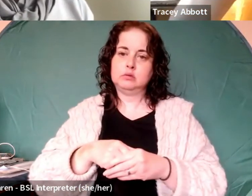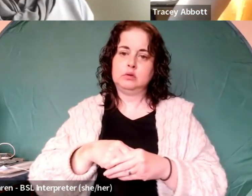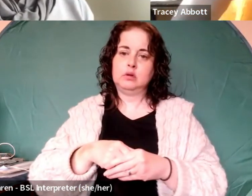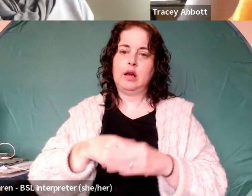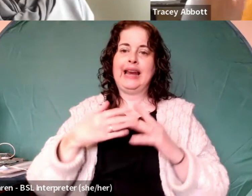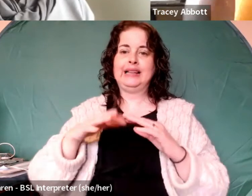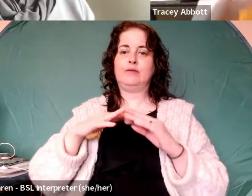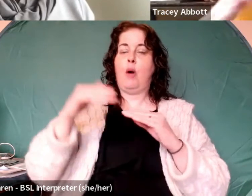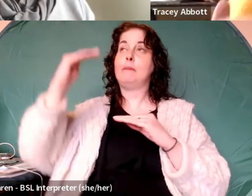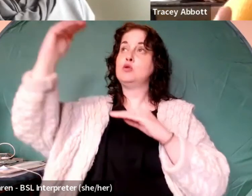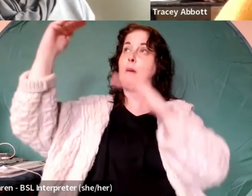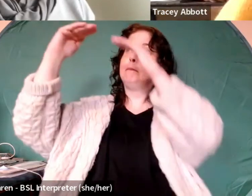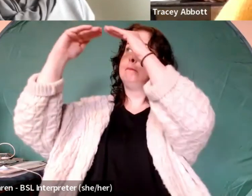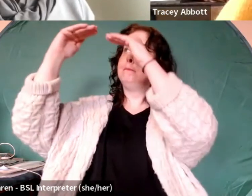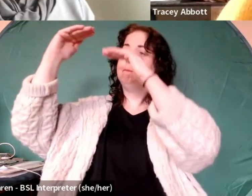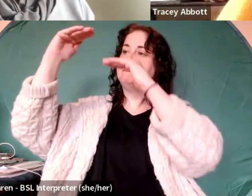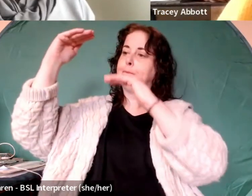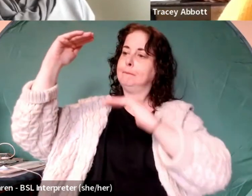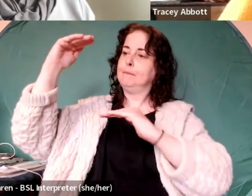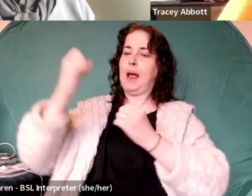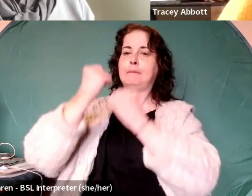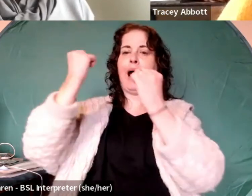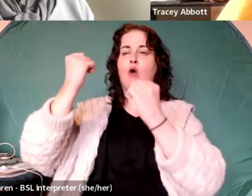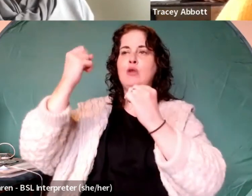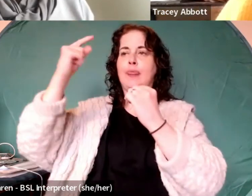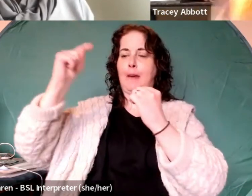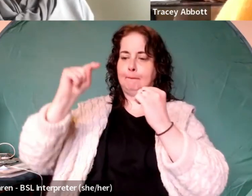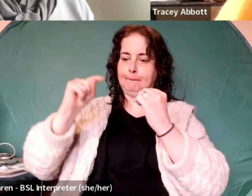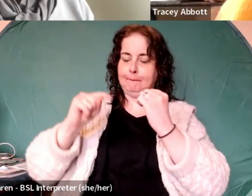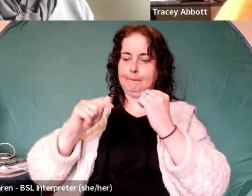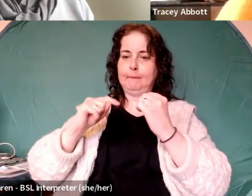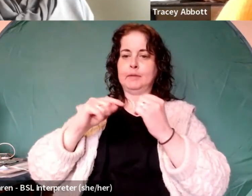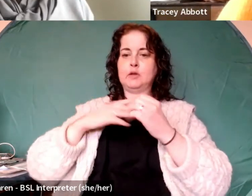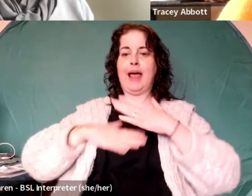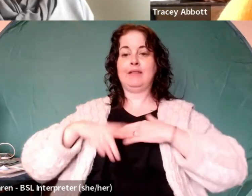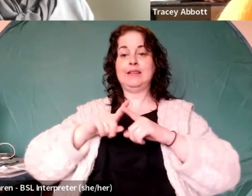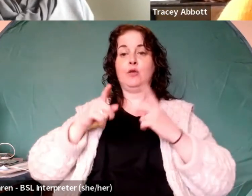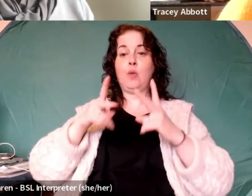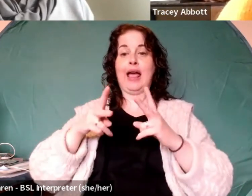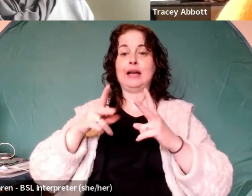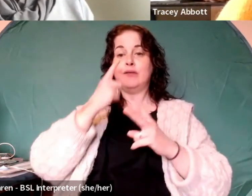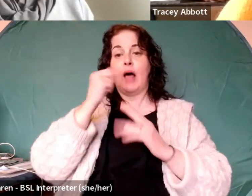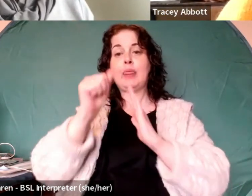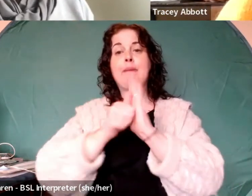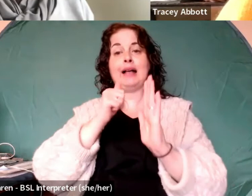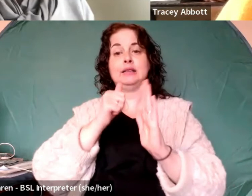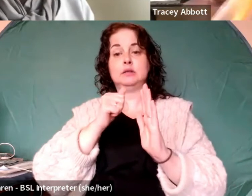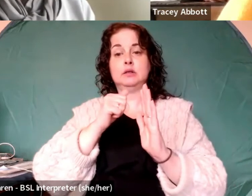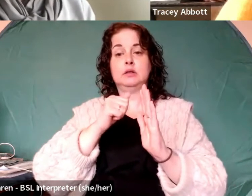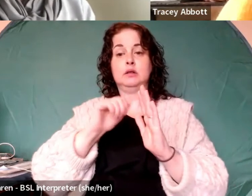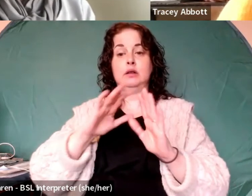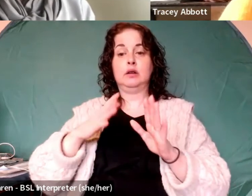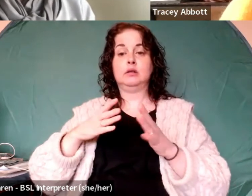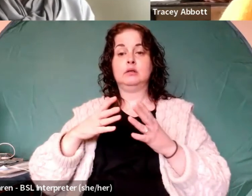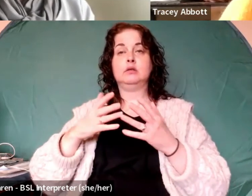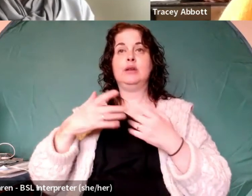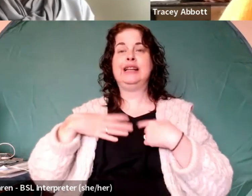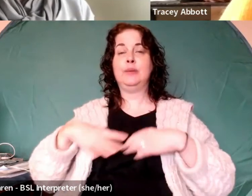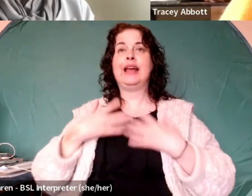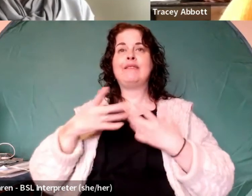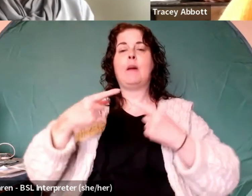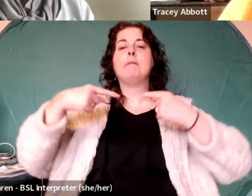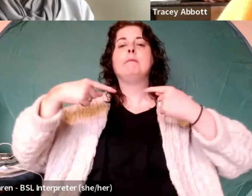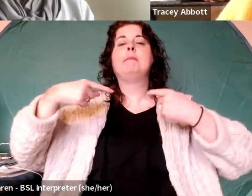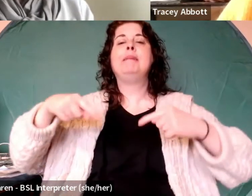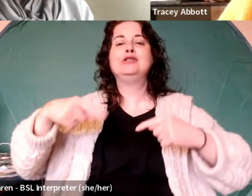from above that you're empowering the people below you to behave in a different way to get the best out of them, unless you're given permission to do that,